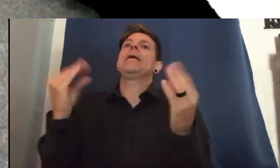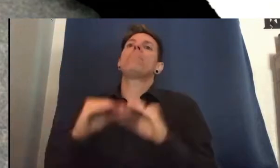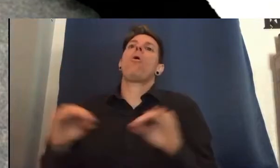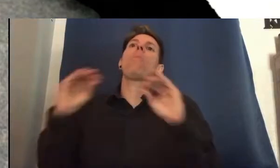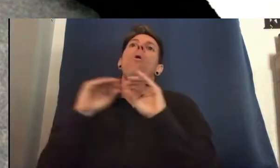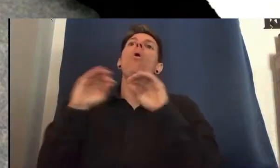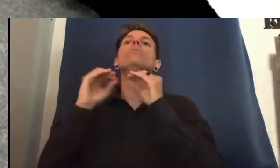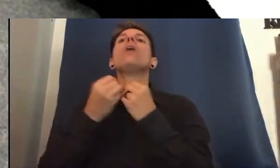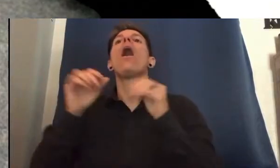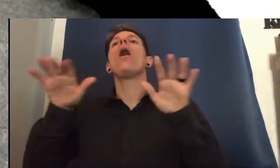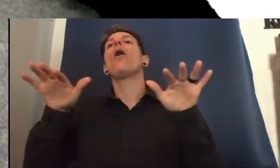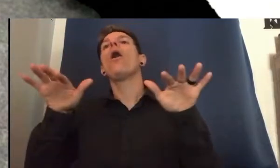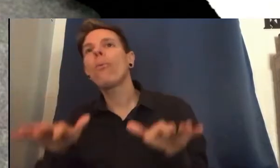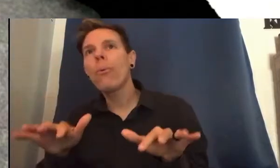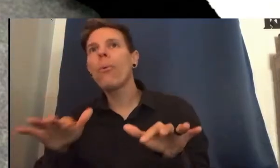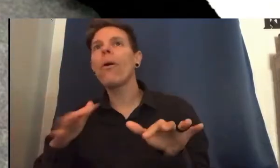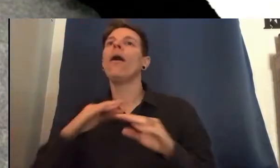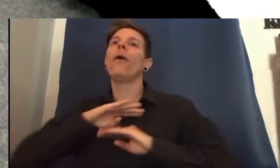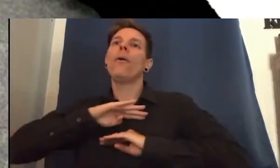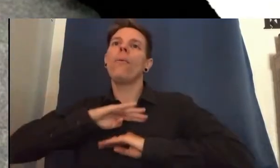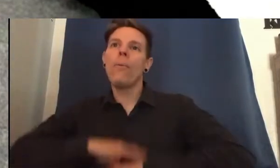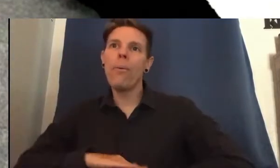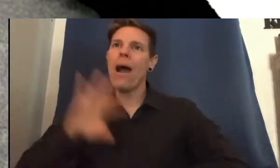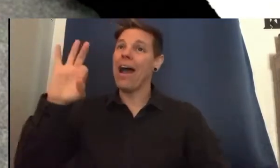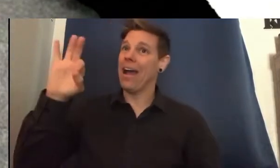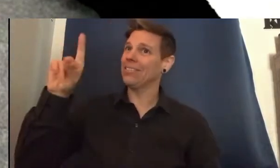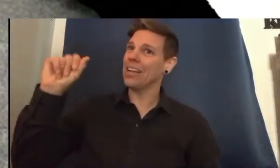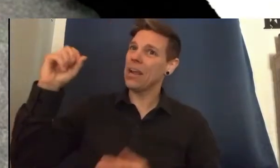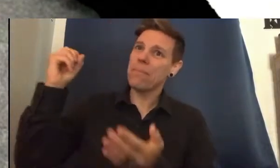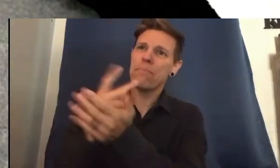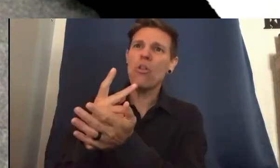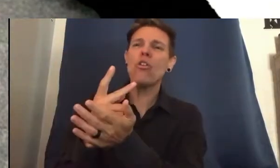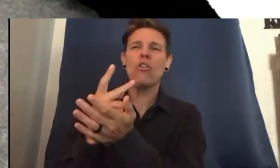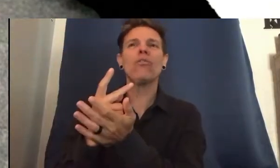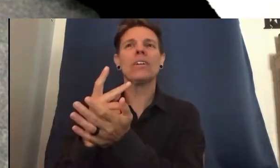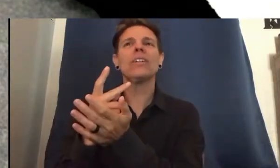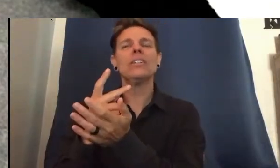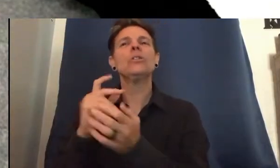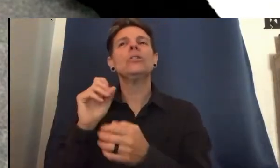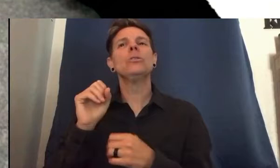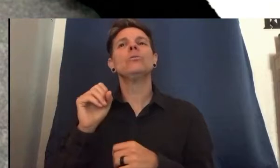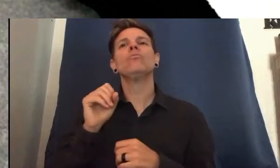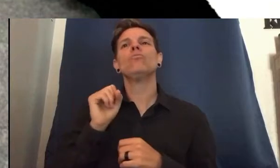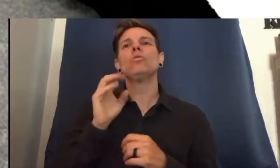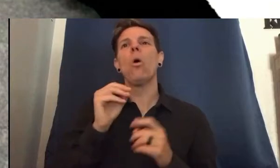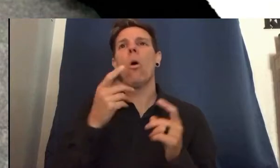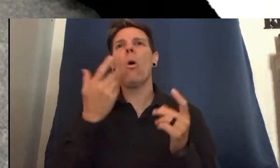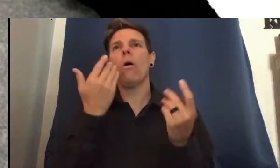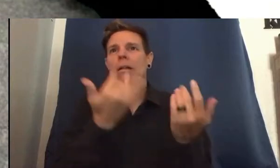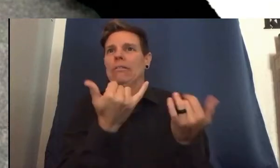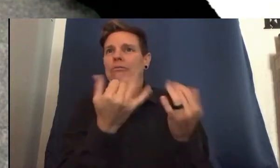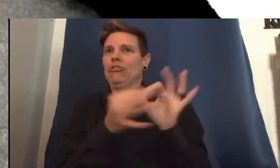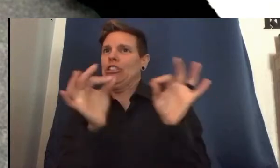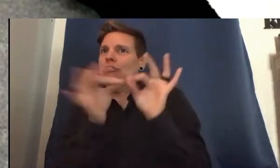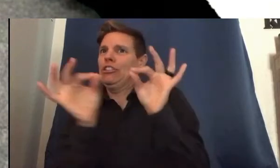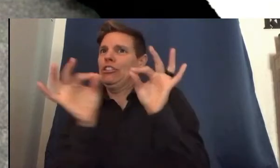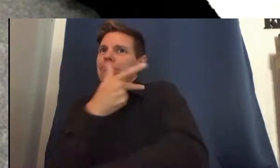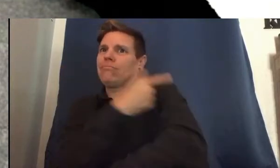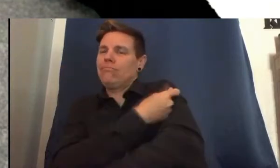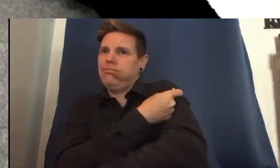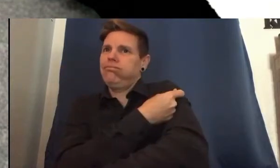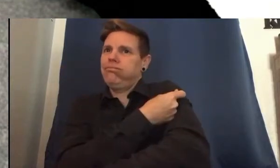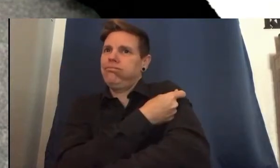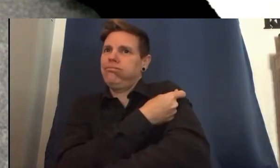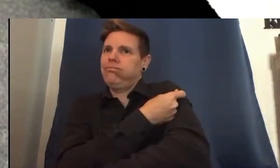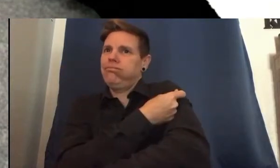mandating vaccines. And as much as you don't like to see mandates in the freedom sense, in the public health sense, we like to see people vaccinated.